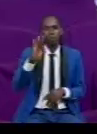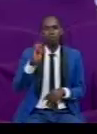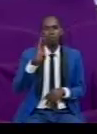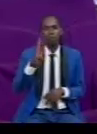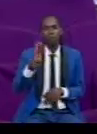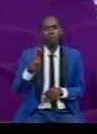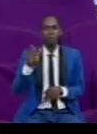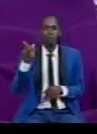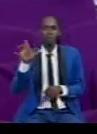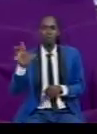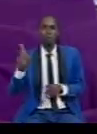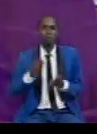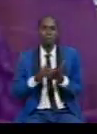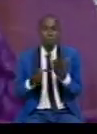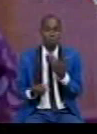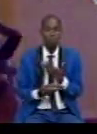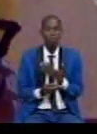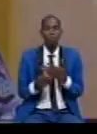Lord. So on that